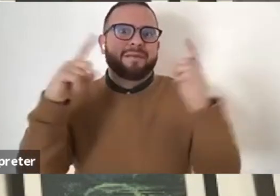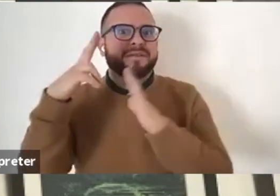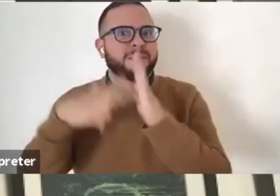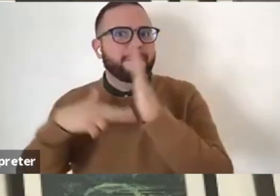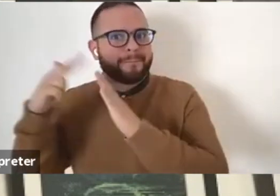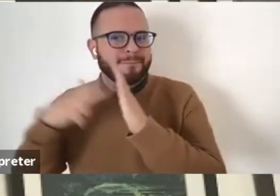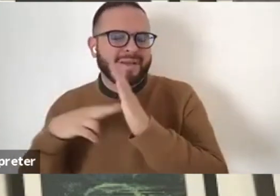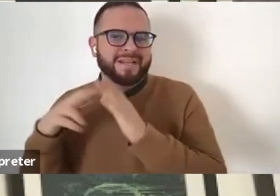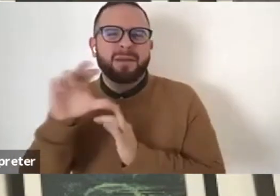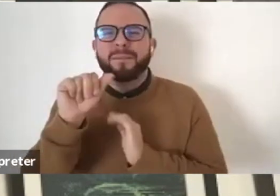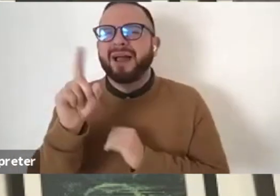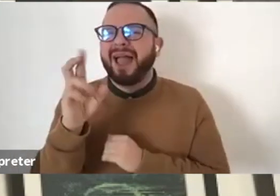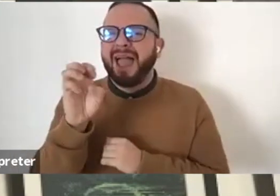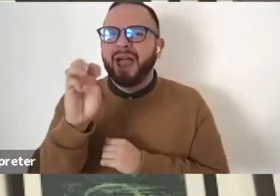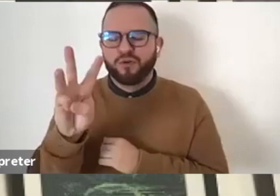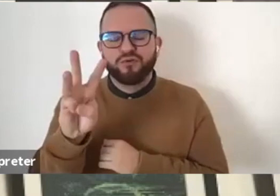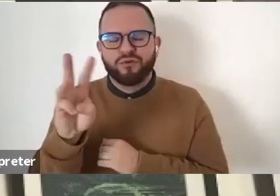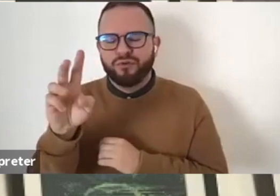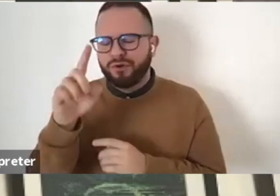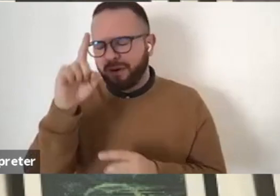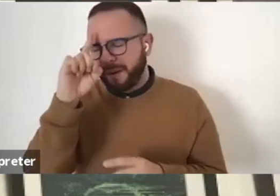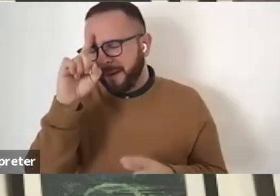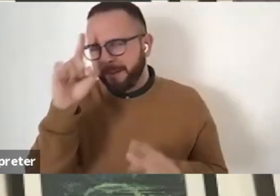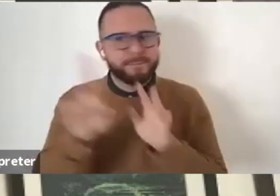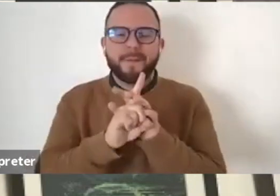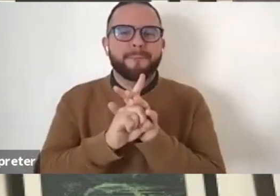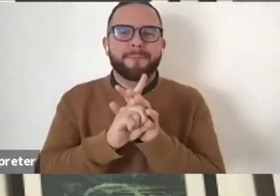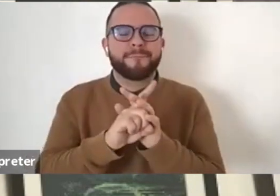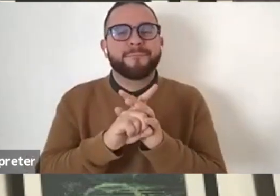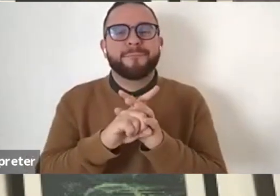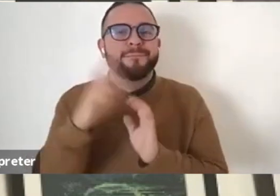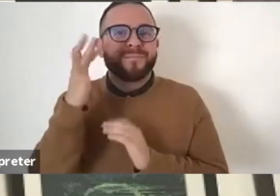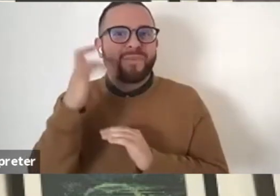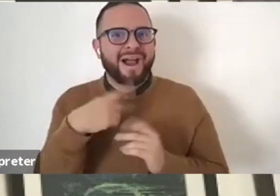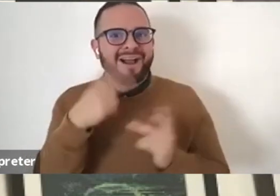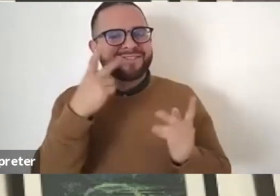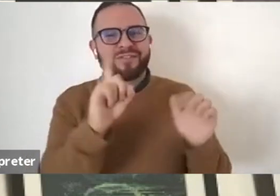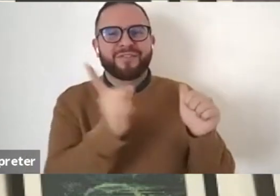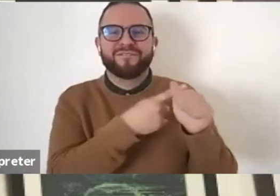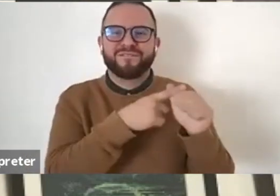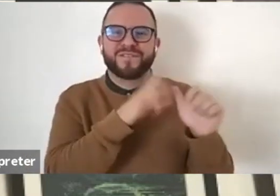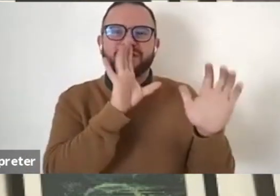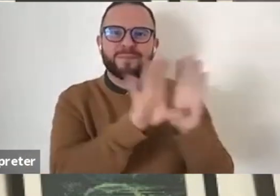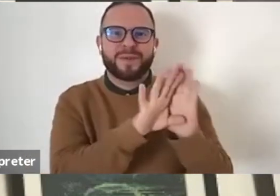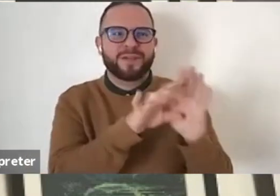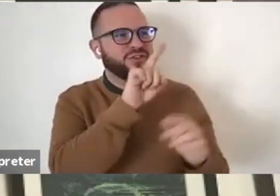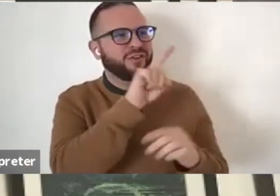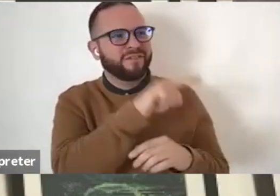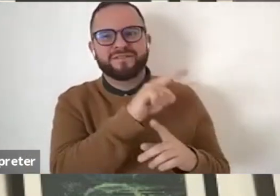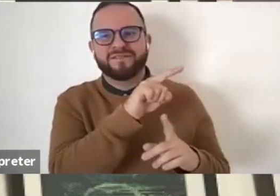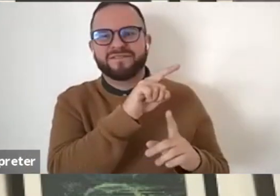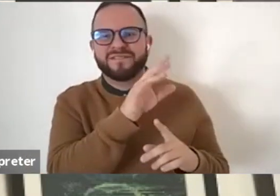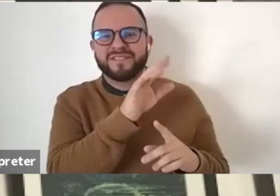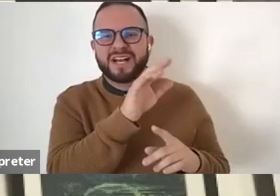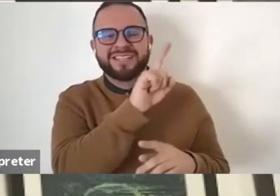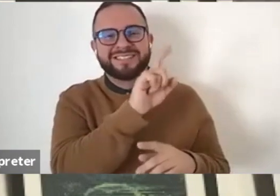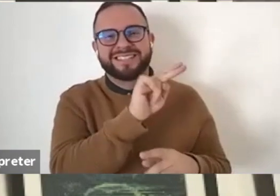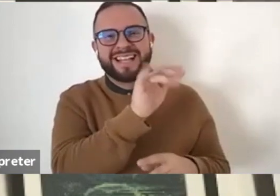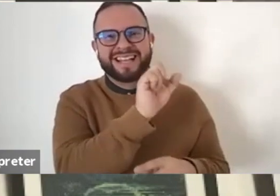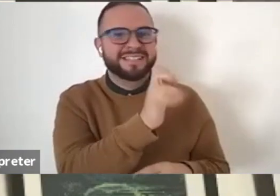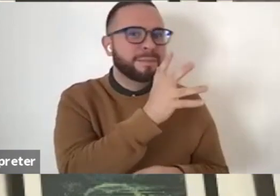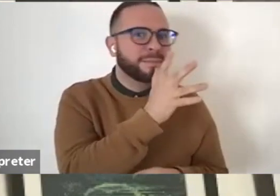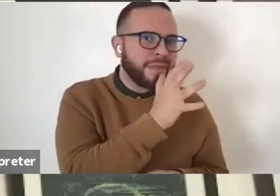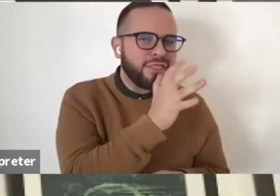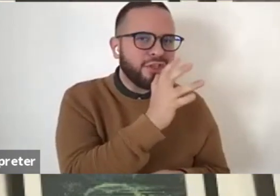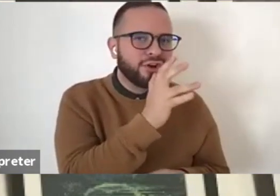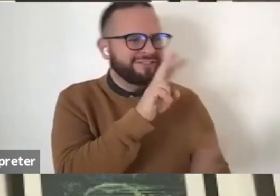thing I thought of when I saw that first image of Zhenia's mother. Were you informed by that, or was it just